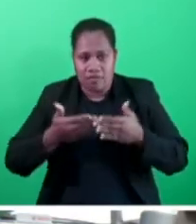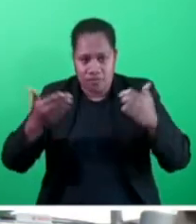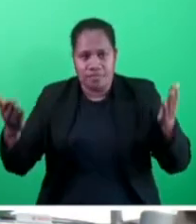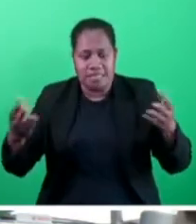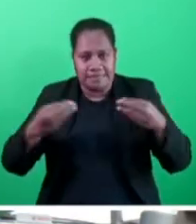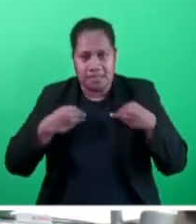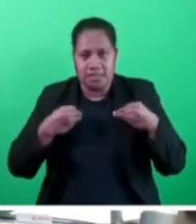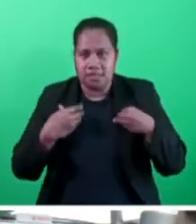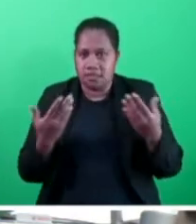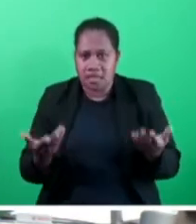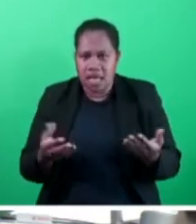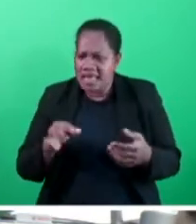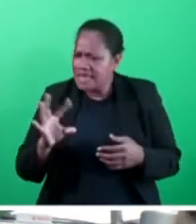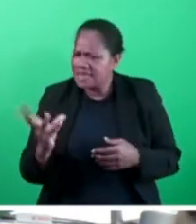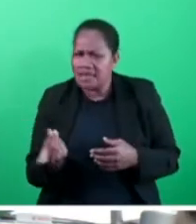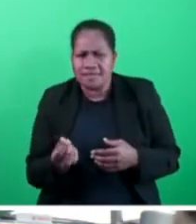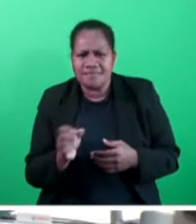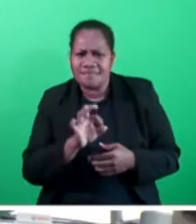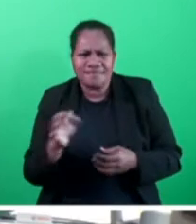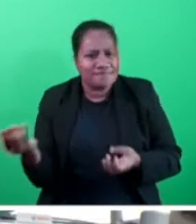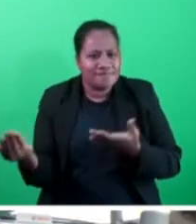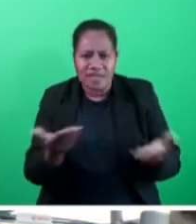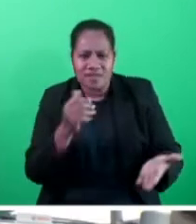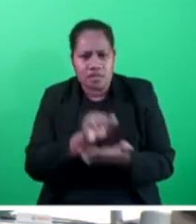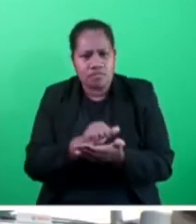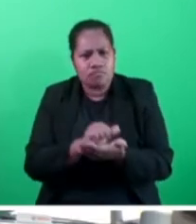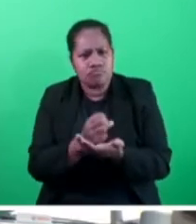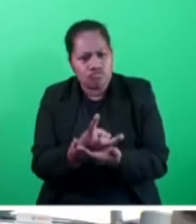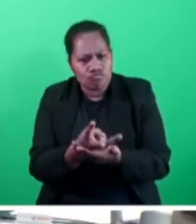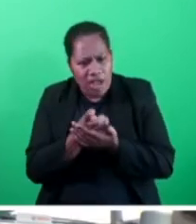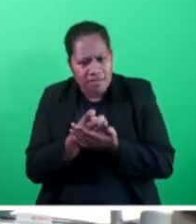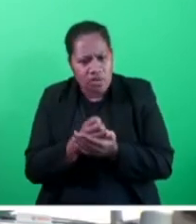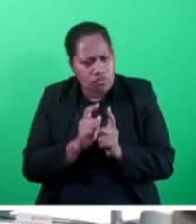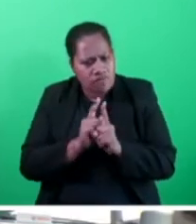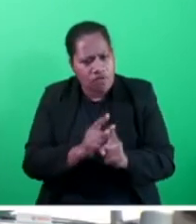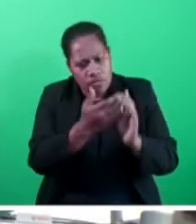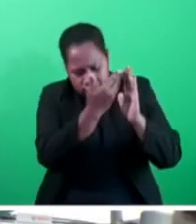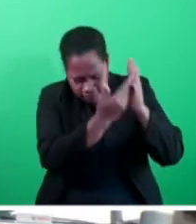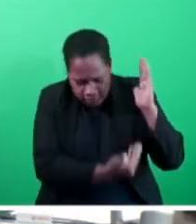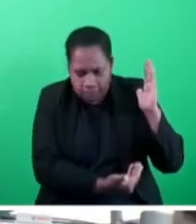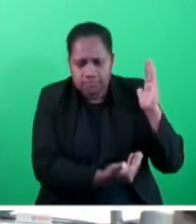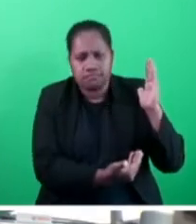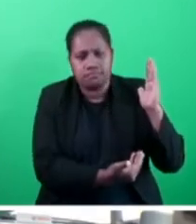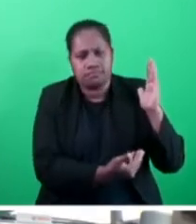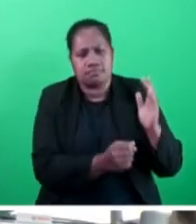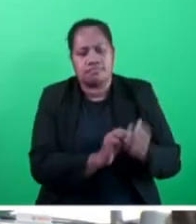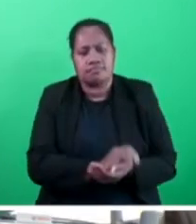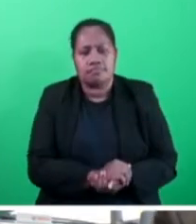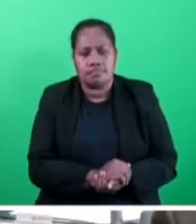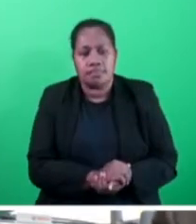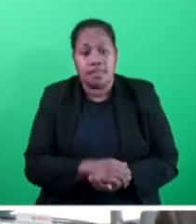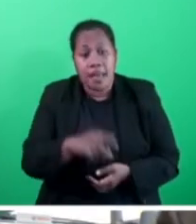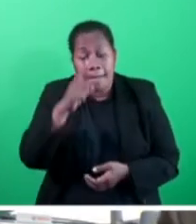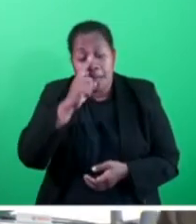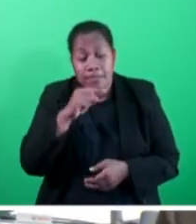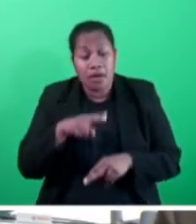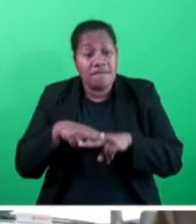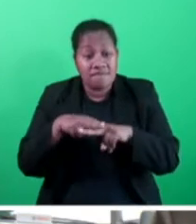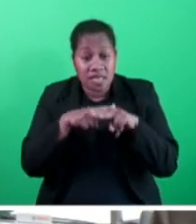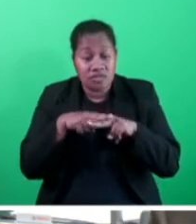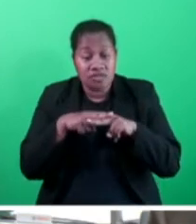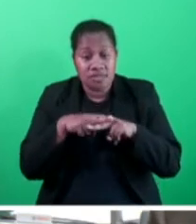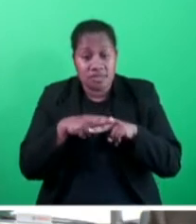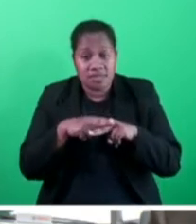not meeting the minimum wage order entitlement or other aspects of the Employment Act. The people of Fiji can be rest